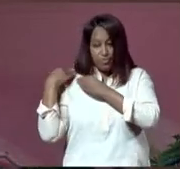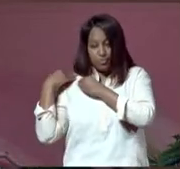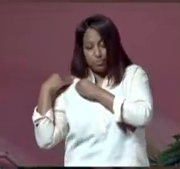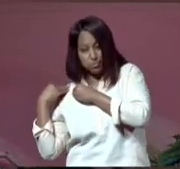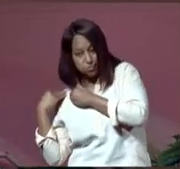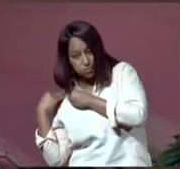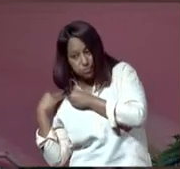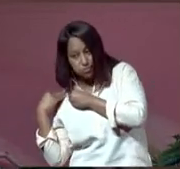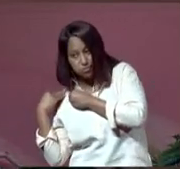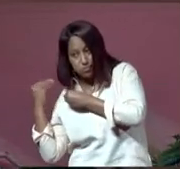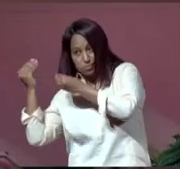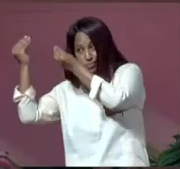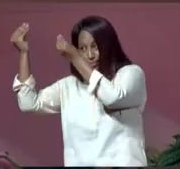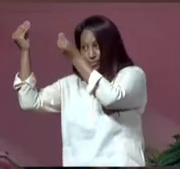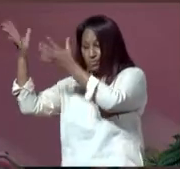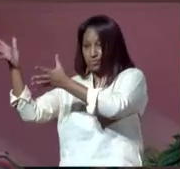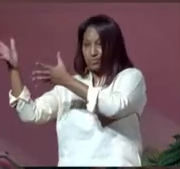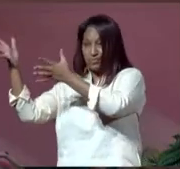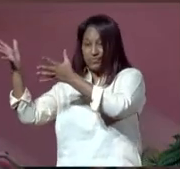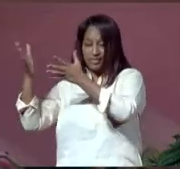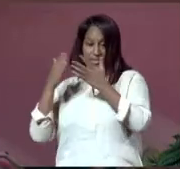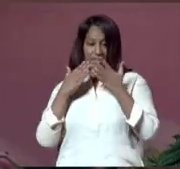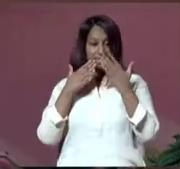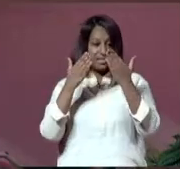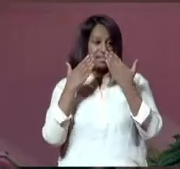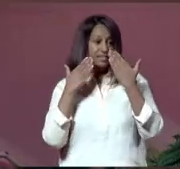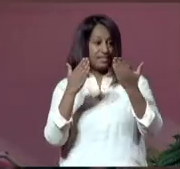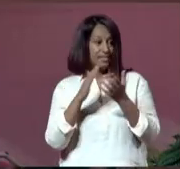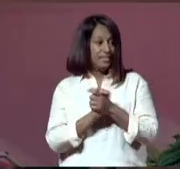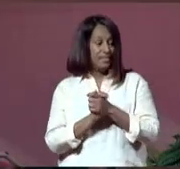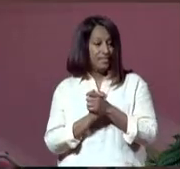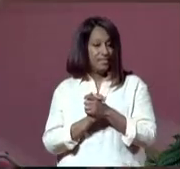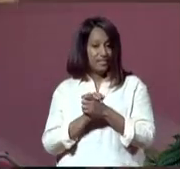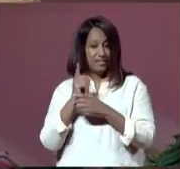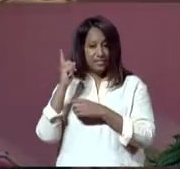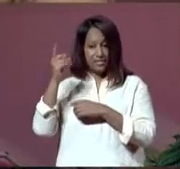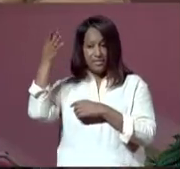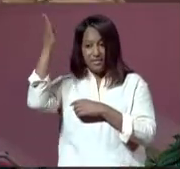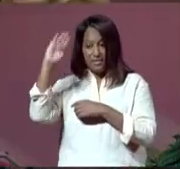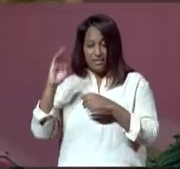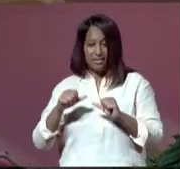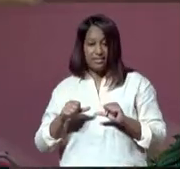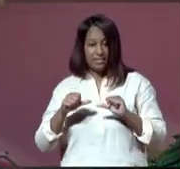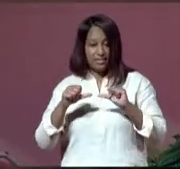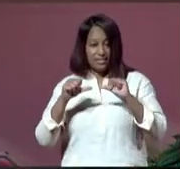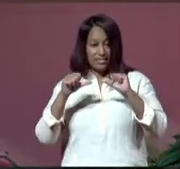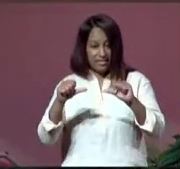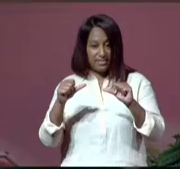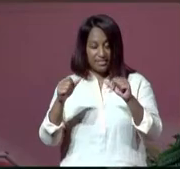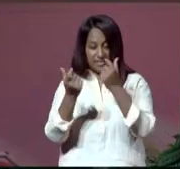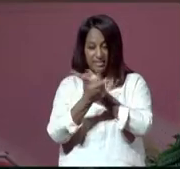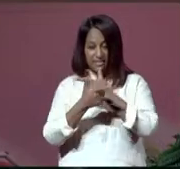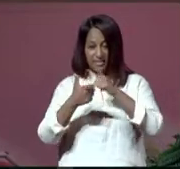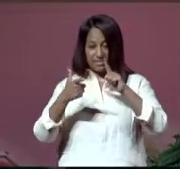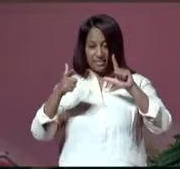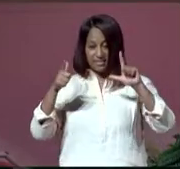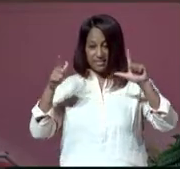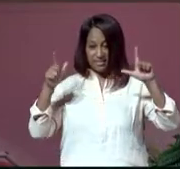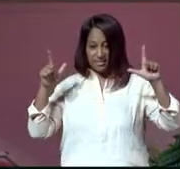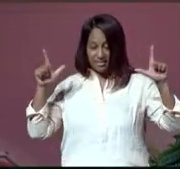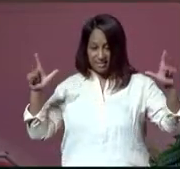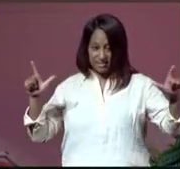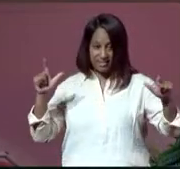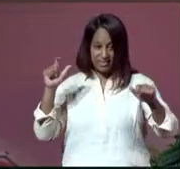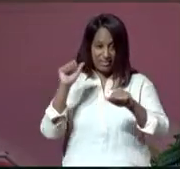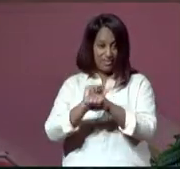down. Thank you that you, oh God, are still in the liberating business, freeing